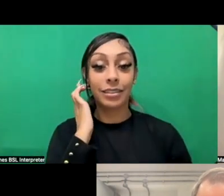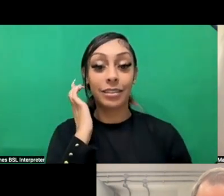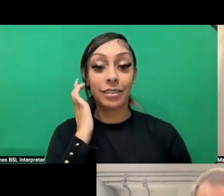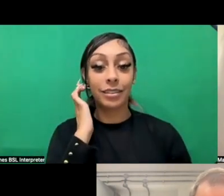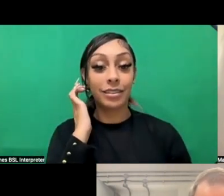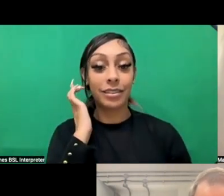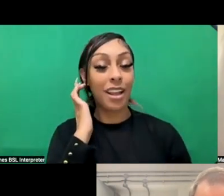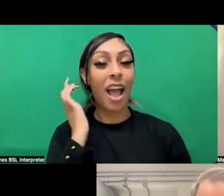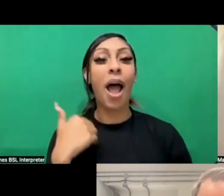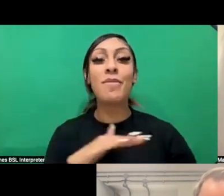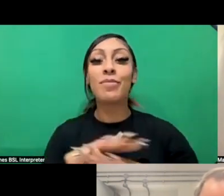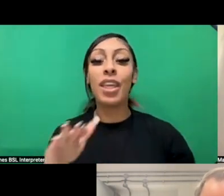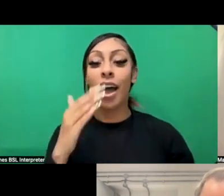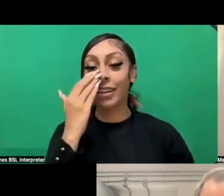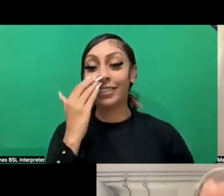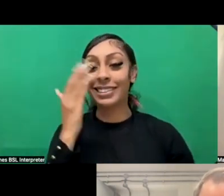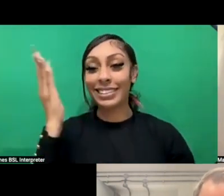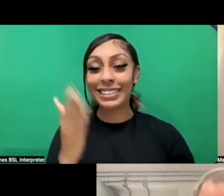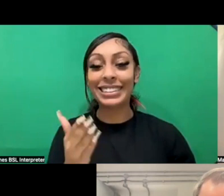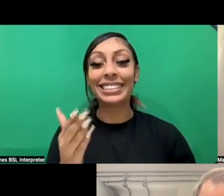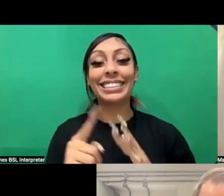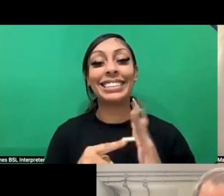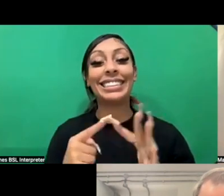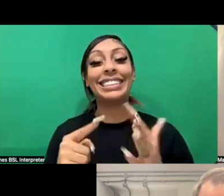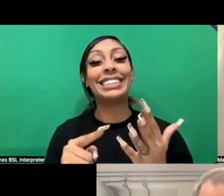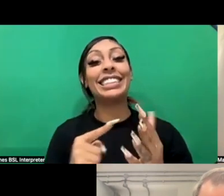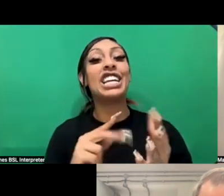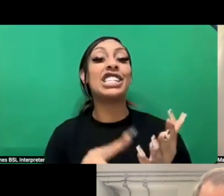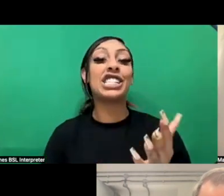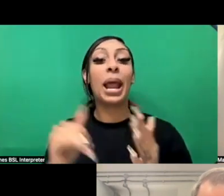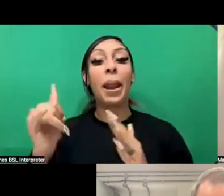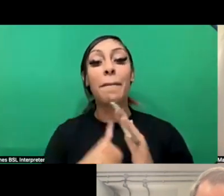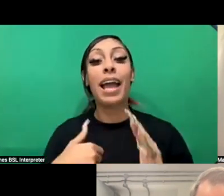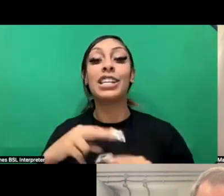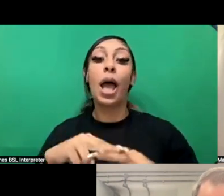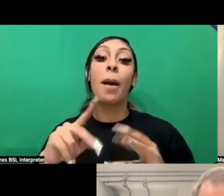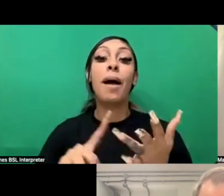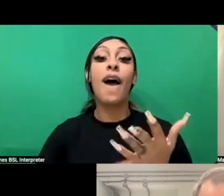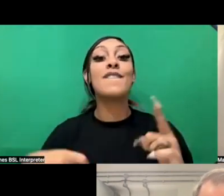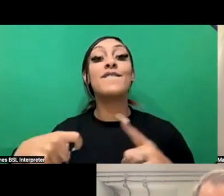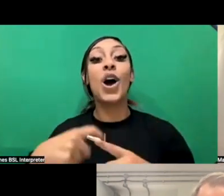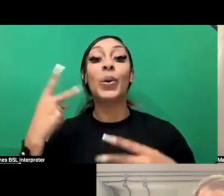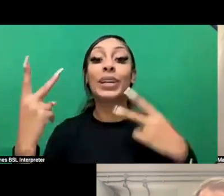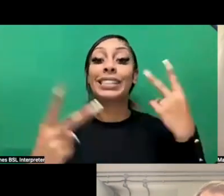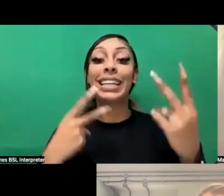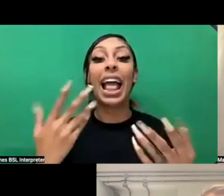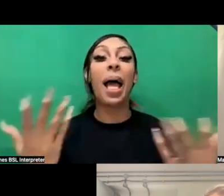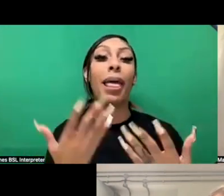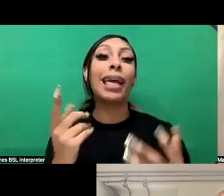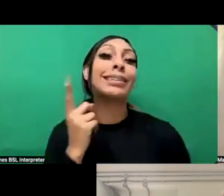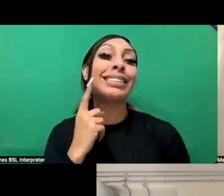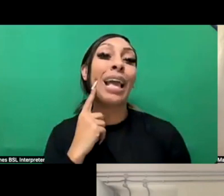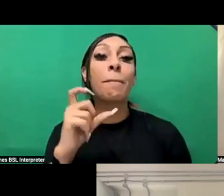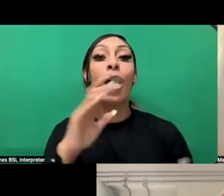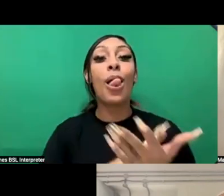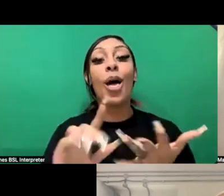or Jimmy Page or anything like that. It's just I'm a folk singer and I like to play simple chords. But I wanted to play more than